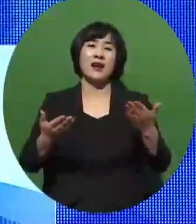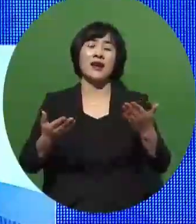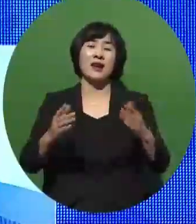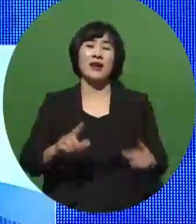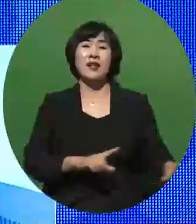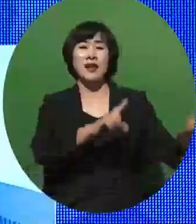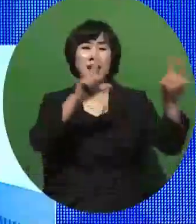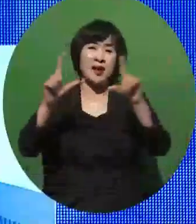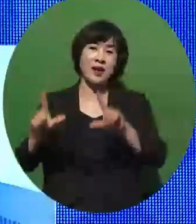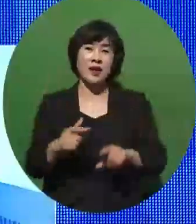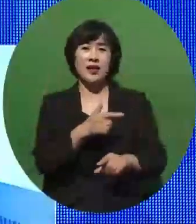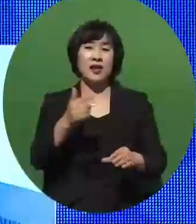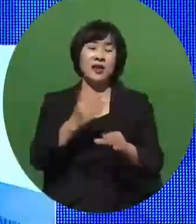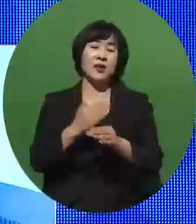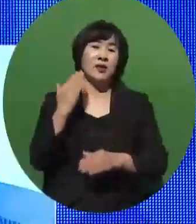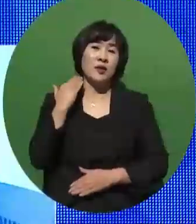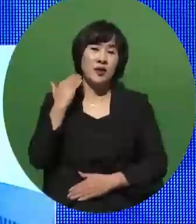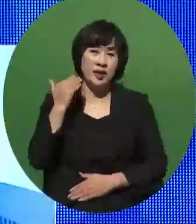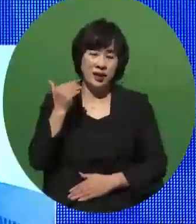President Kim,